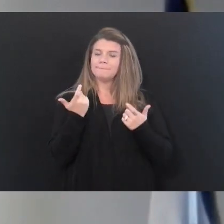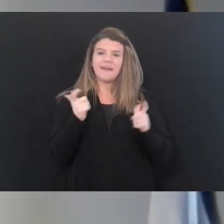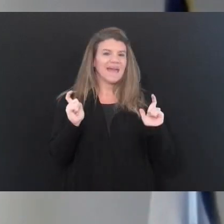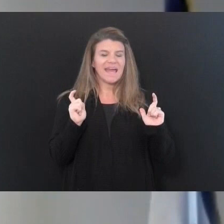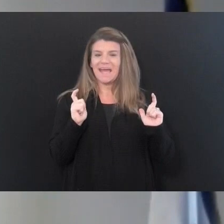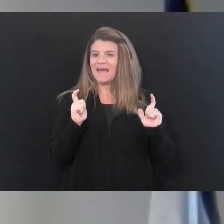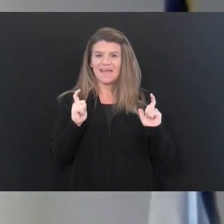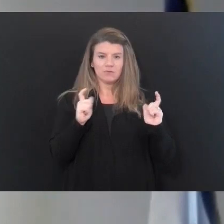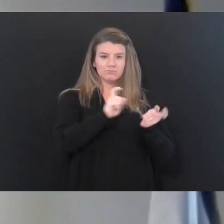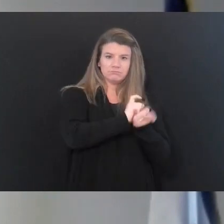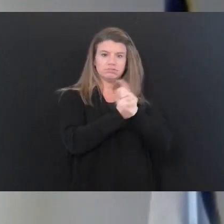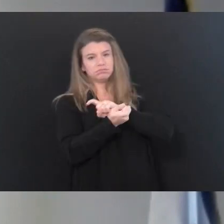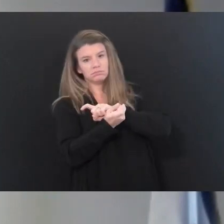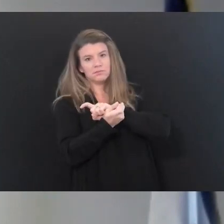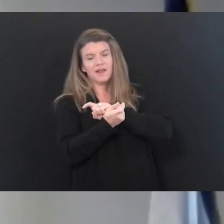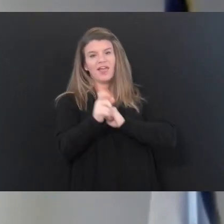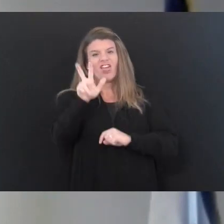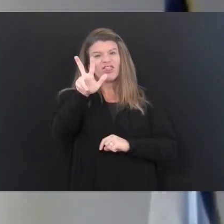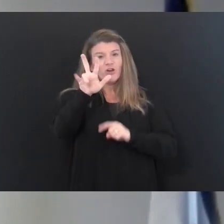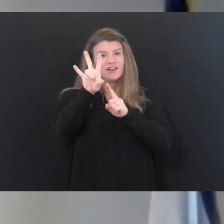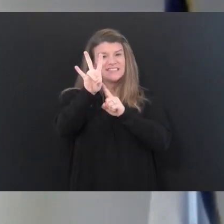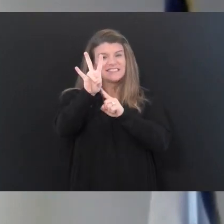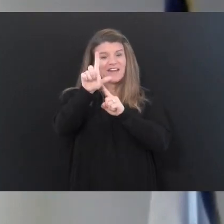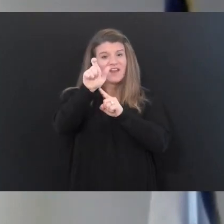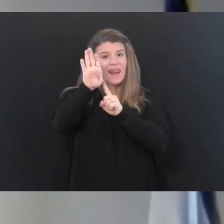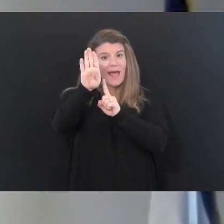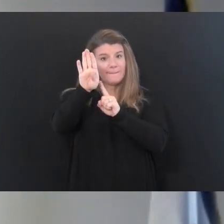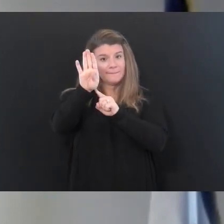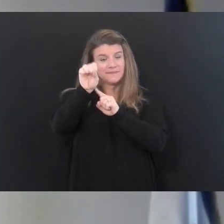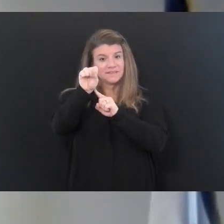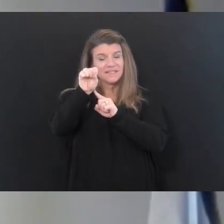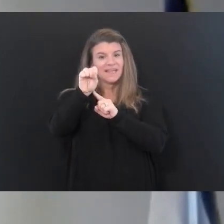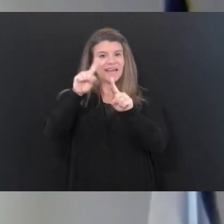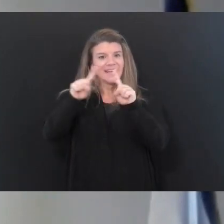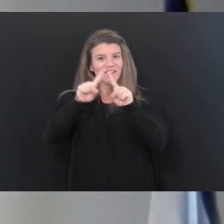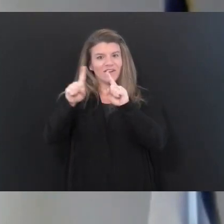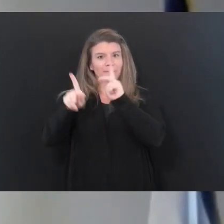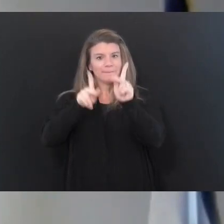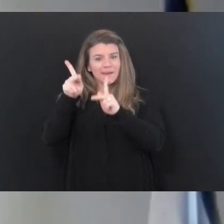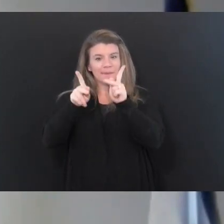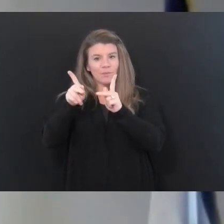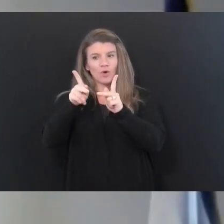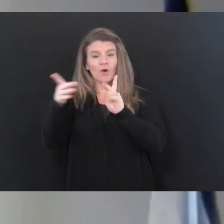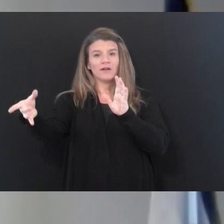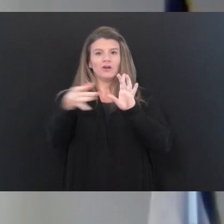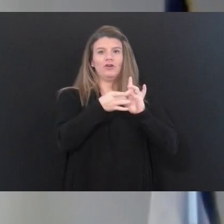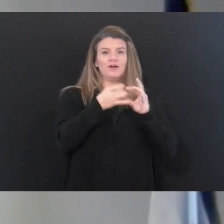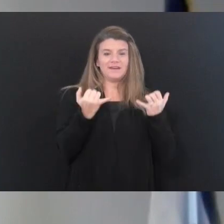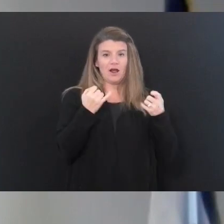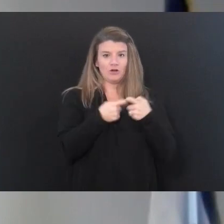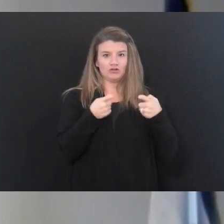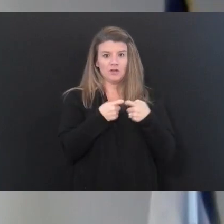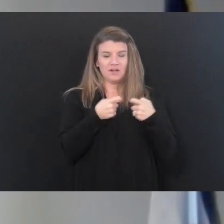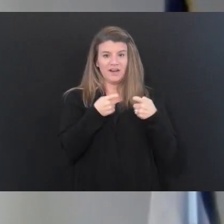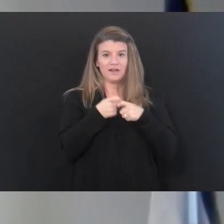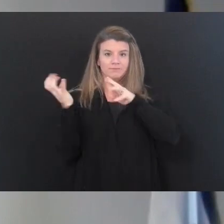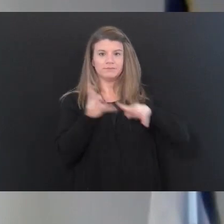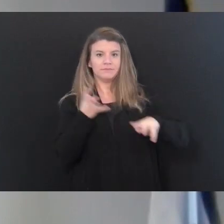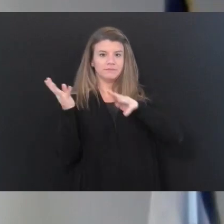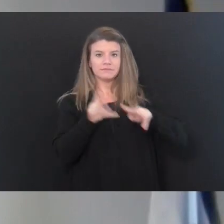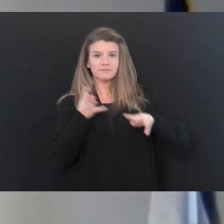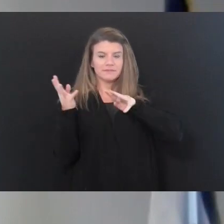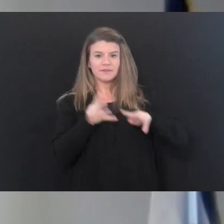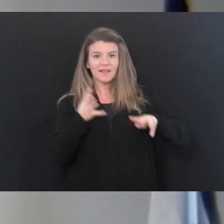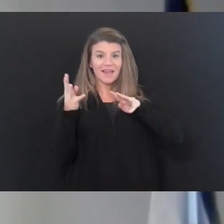of 37 laboratories and providers who have been hooked up electronically and began to,